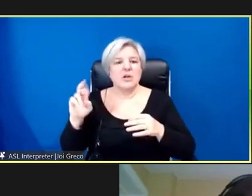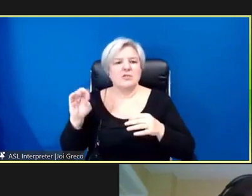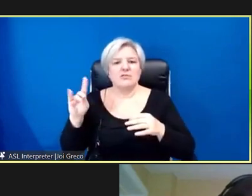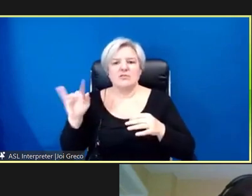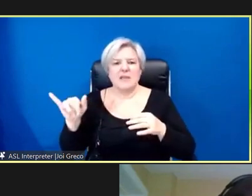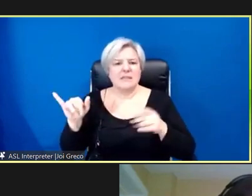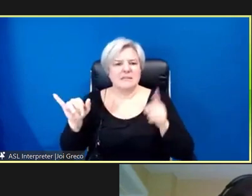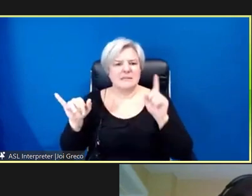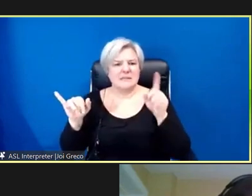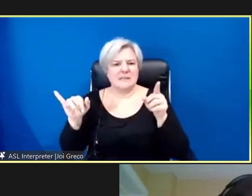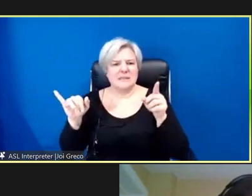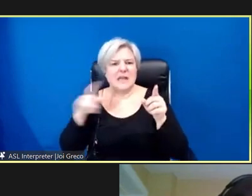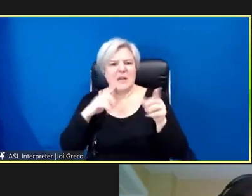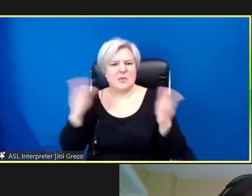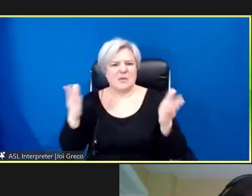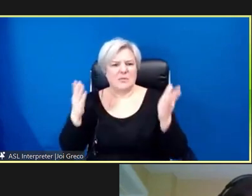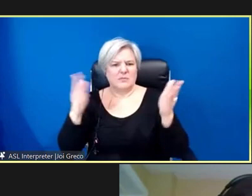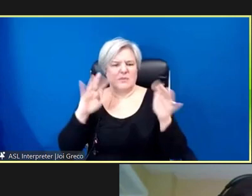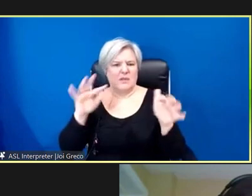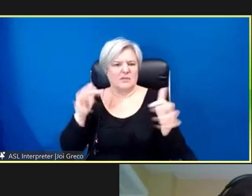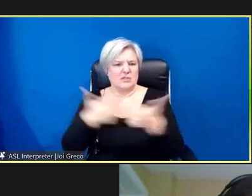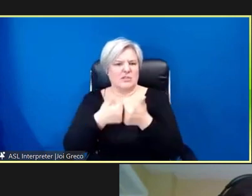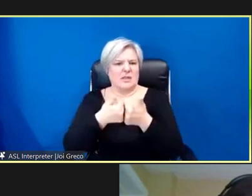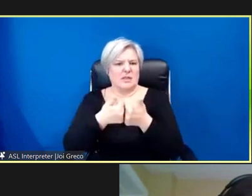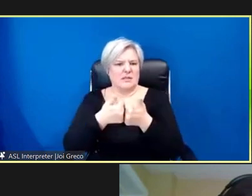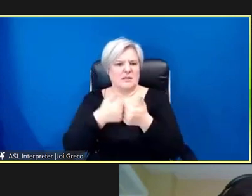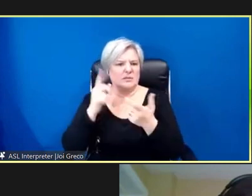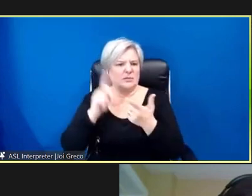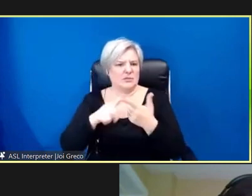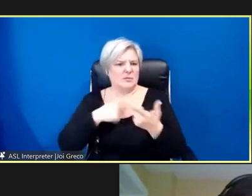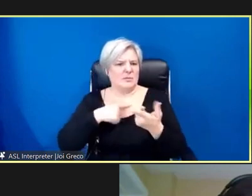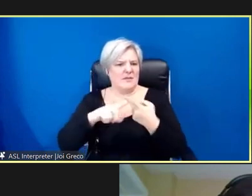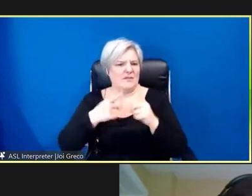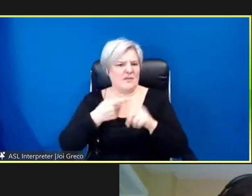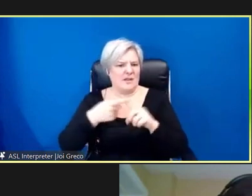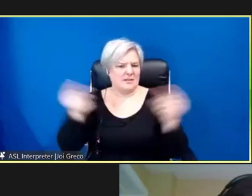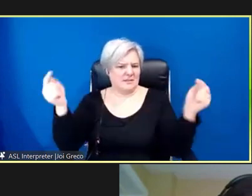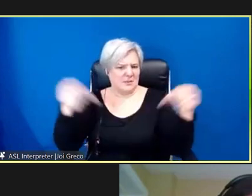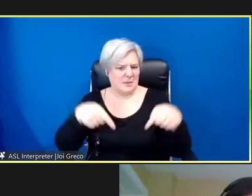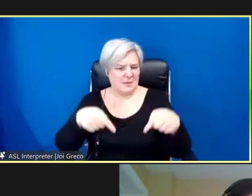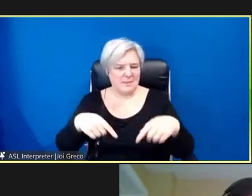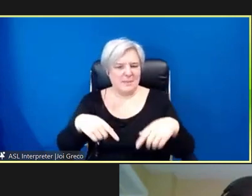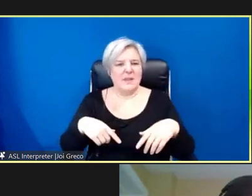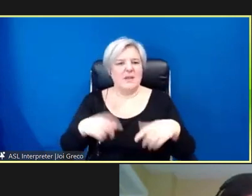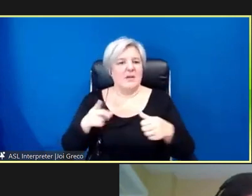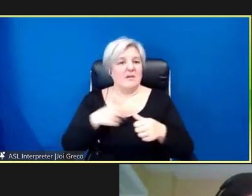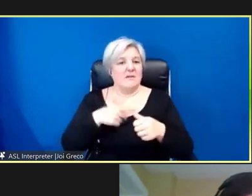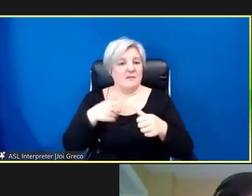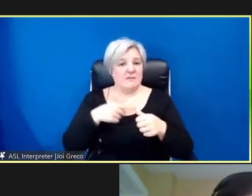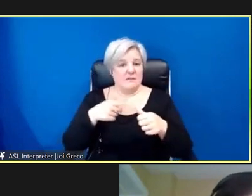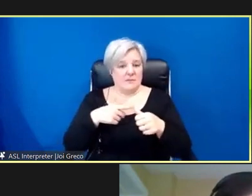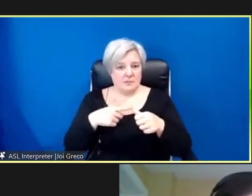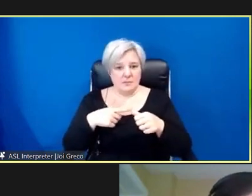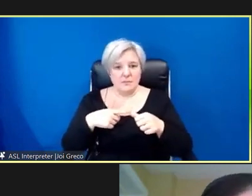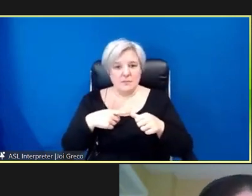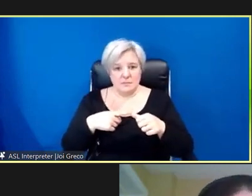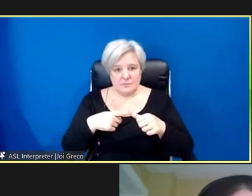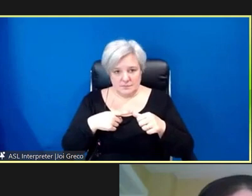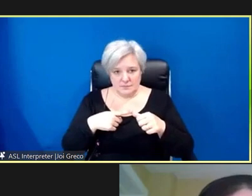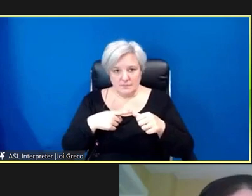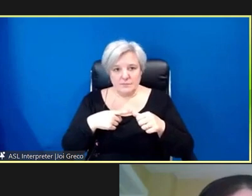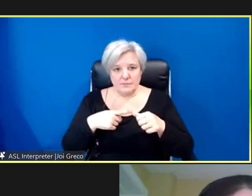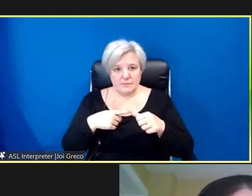you, I'd like to present a challenge to all of my friends on this call. But first, before we do that, could